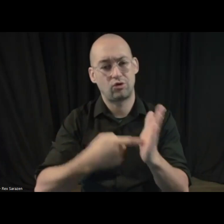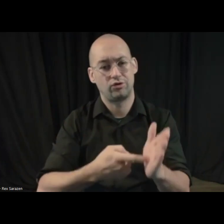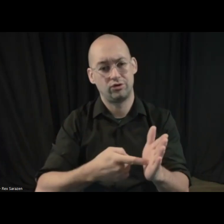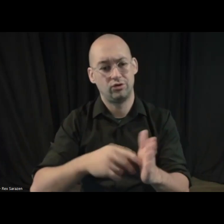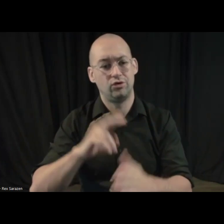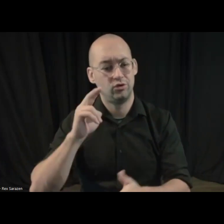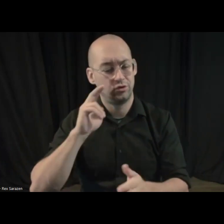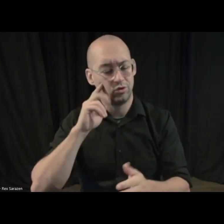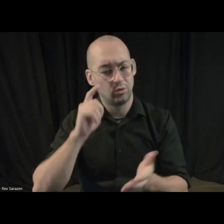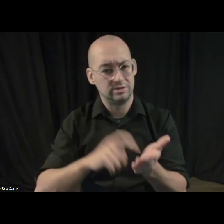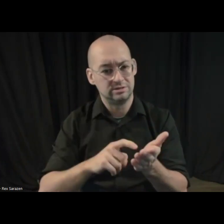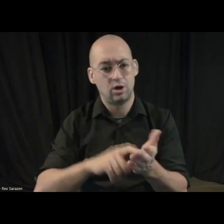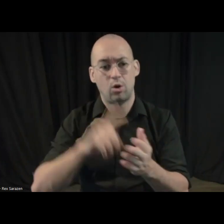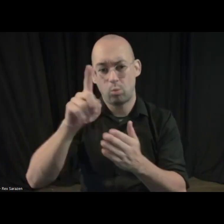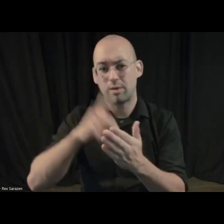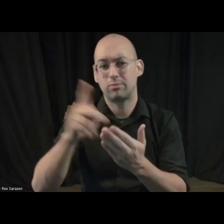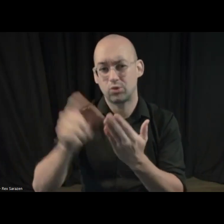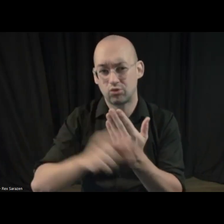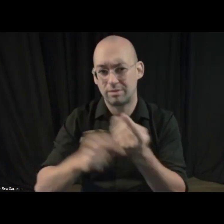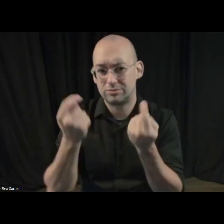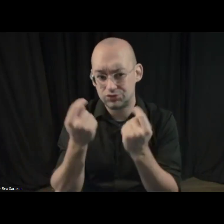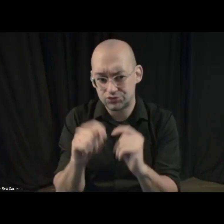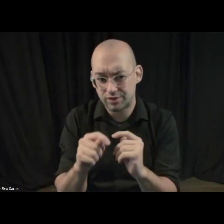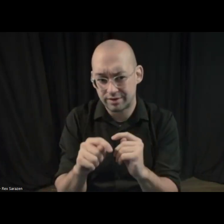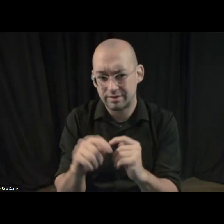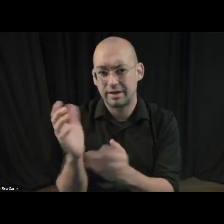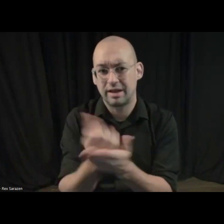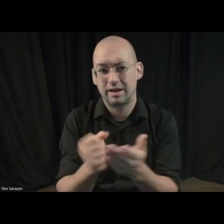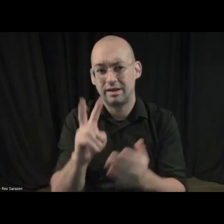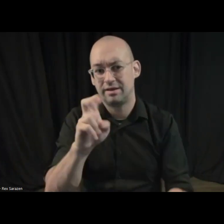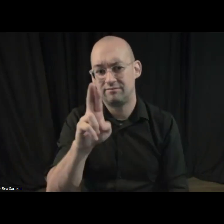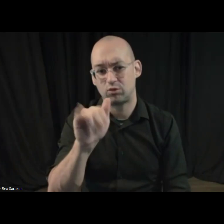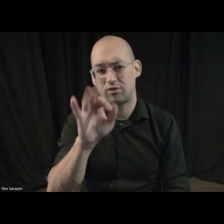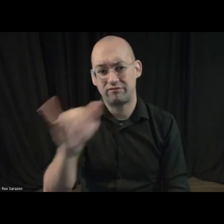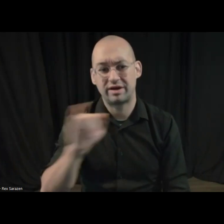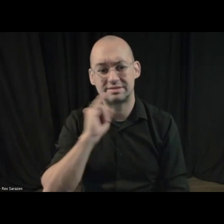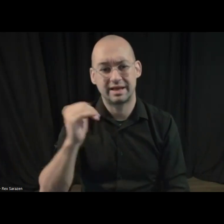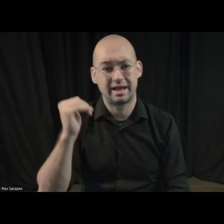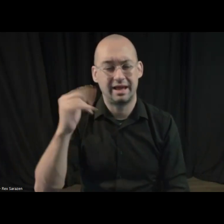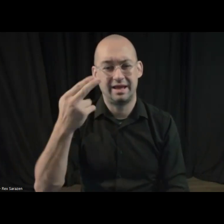the programs that they were trying to institute verification for was Head Start, but it actually included